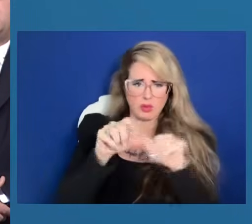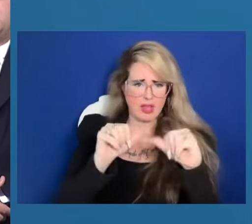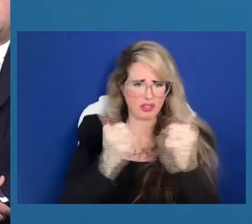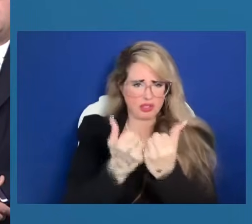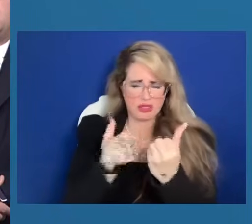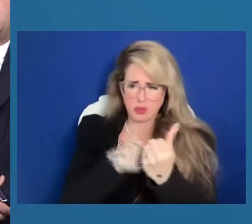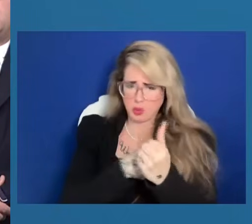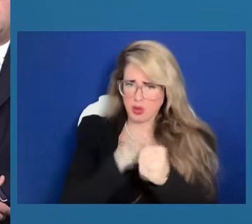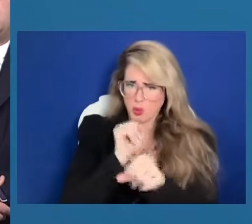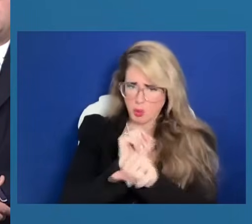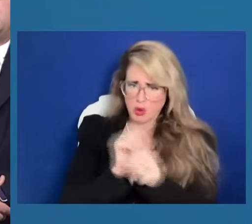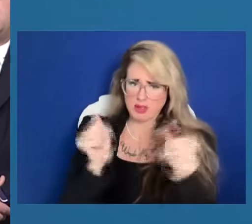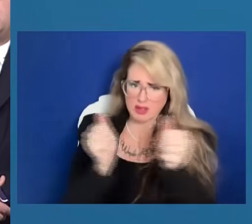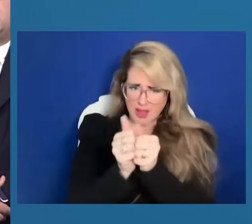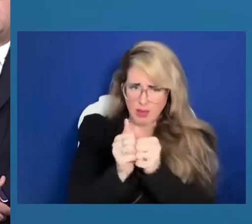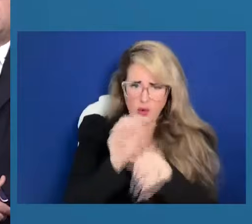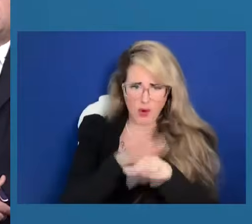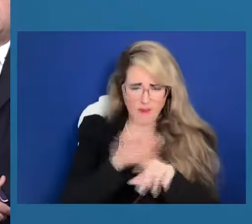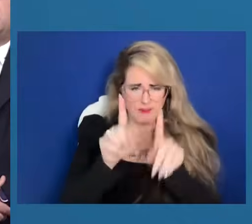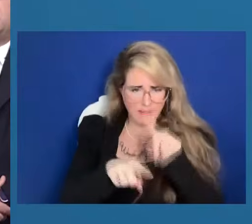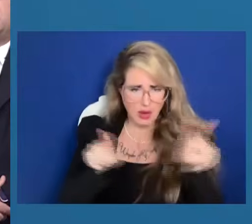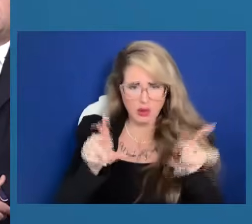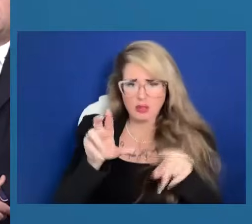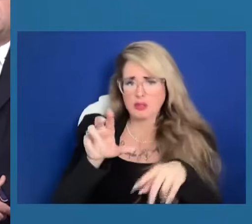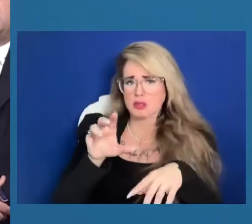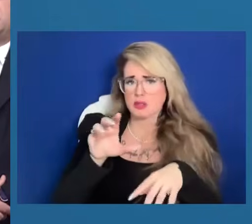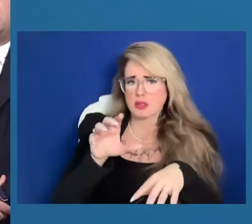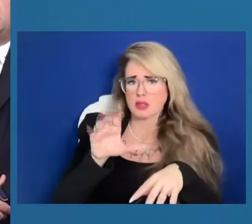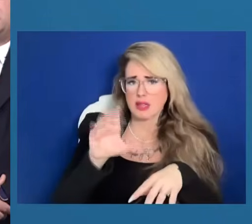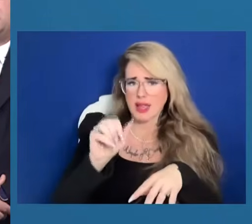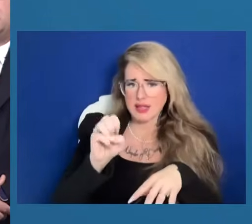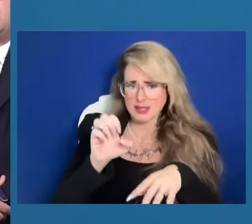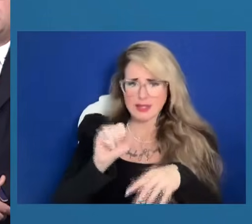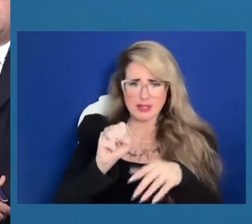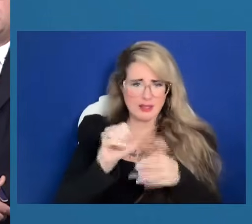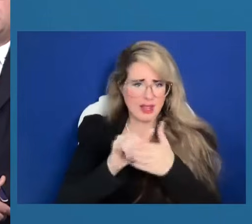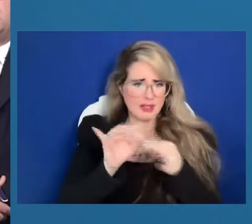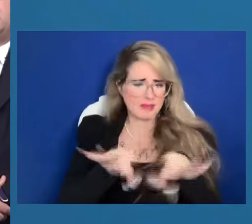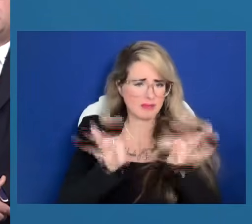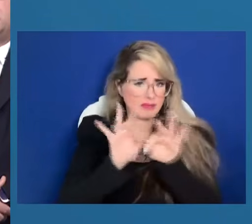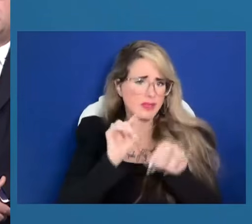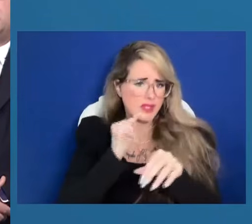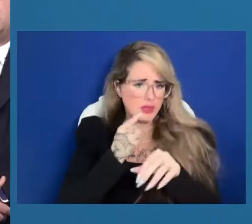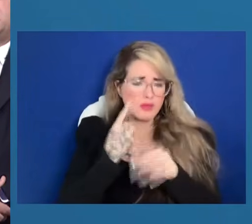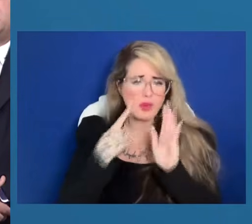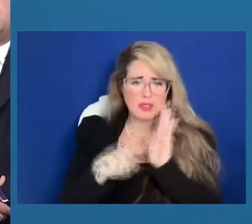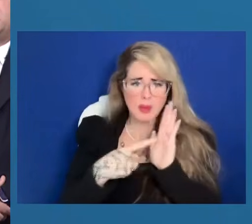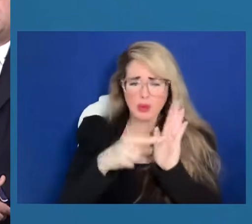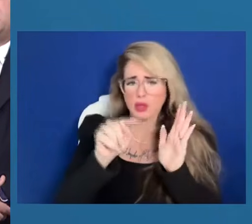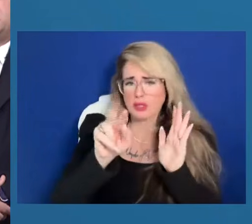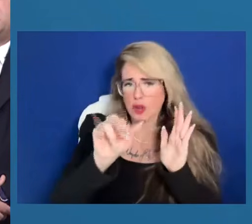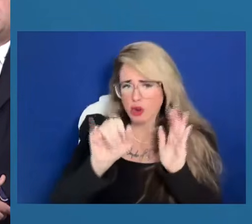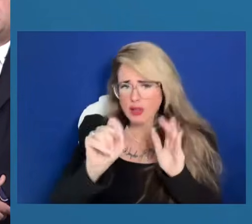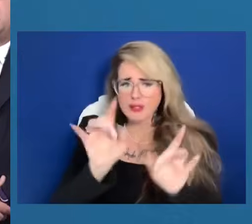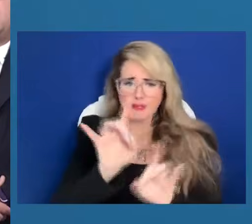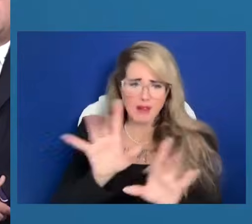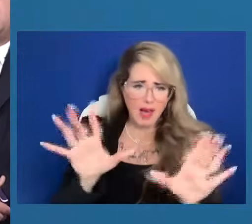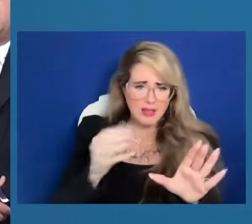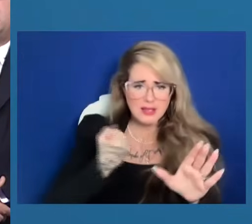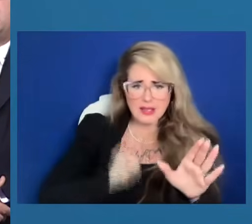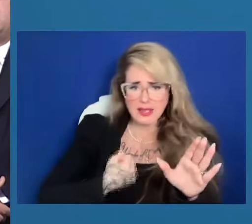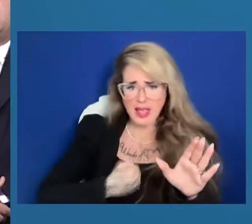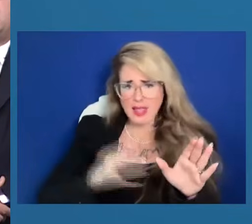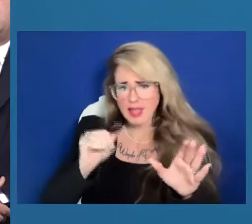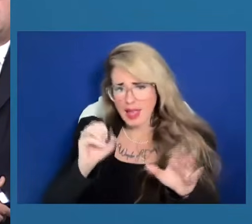of cases that are vital to public safety, including terrorism, violence, guns, and gang cases,